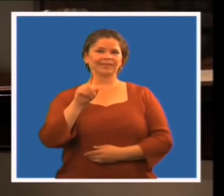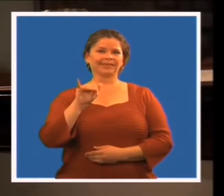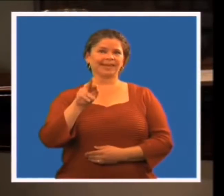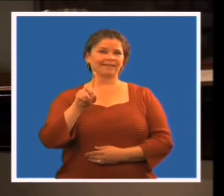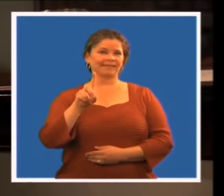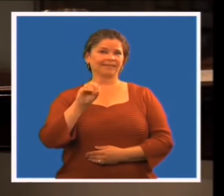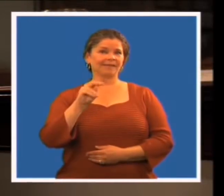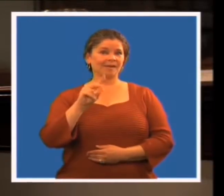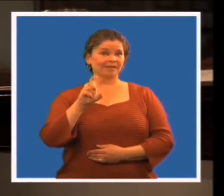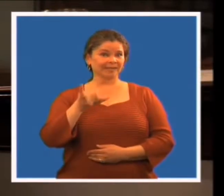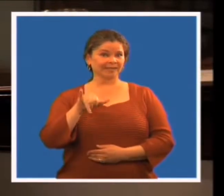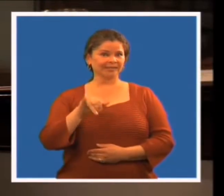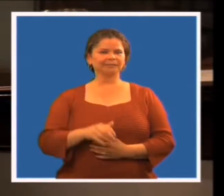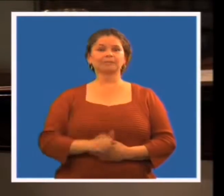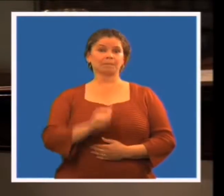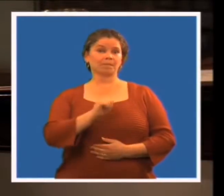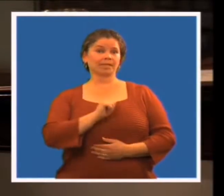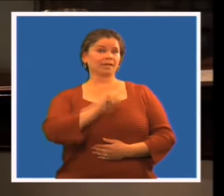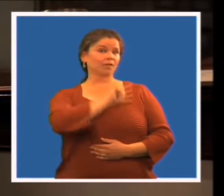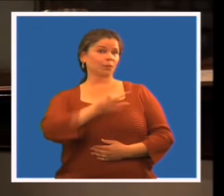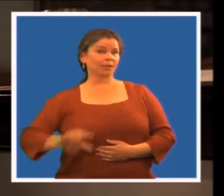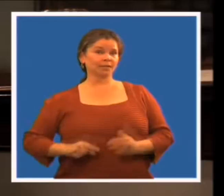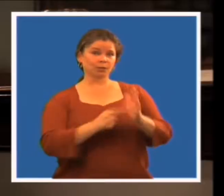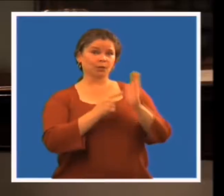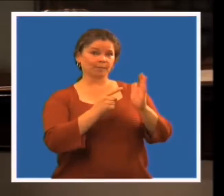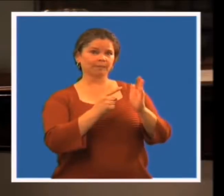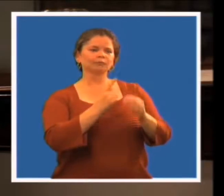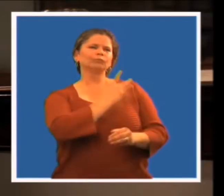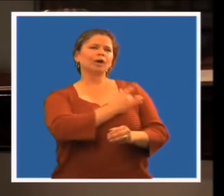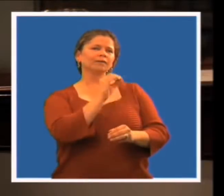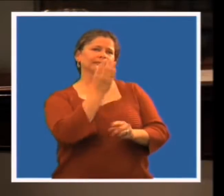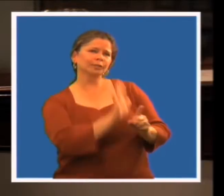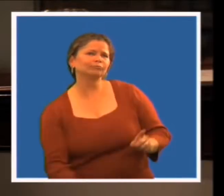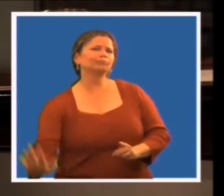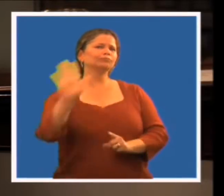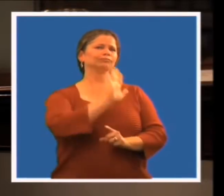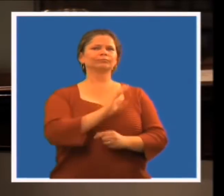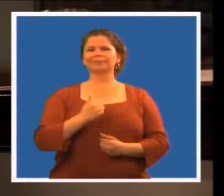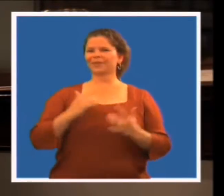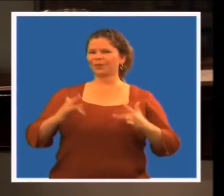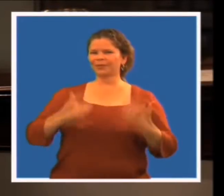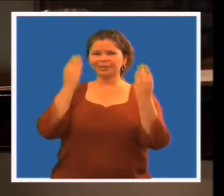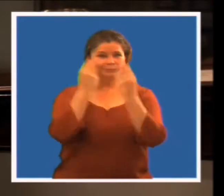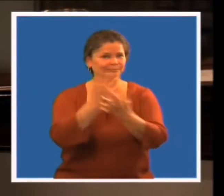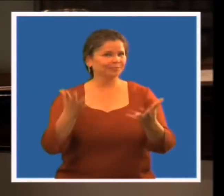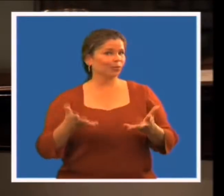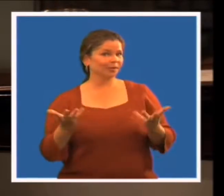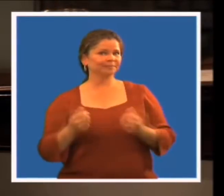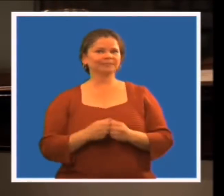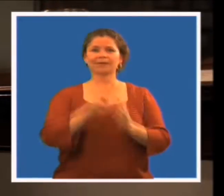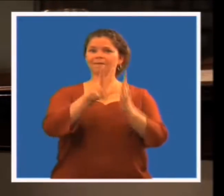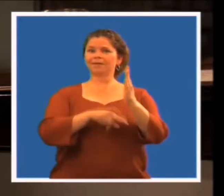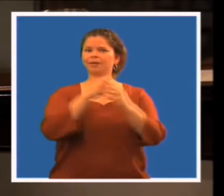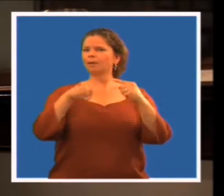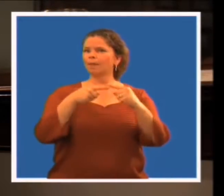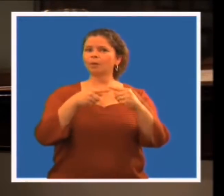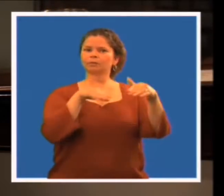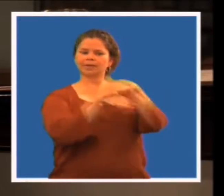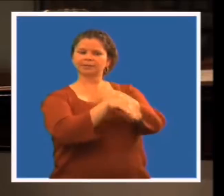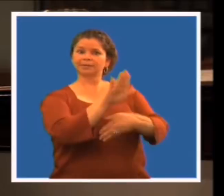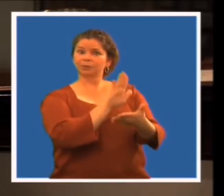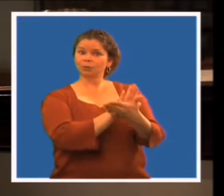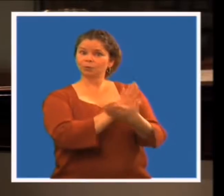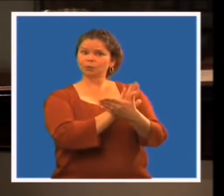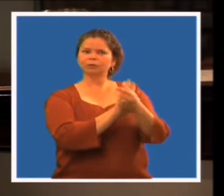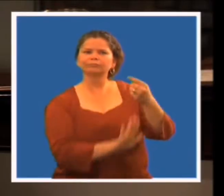Hello, I'm David Onley. As the Queen's representative in the province of Ontario, it is my pleasure to introduce you